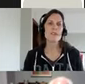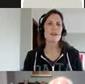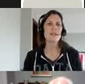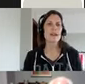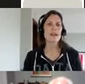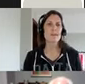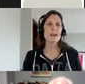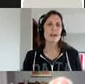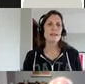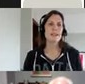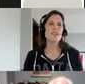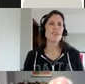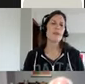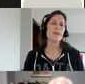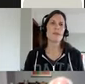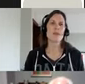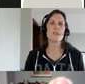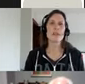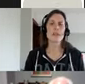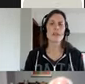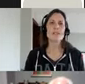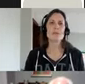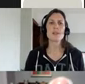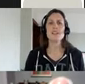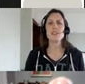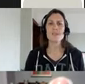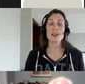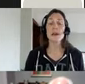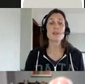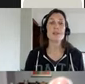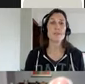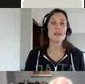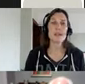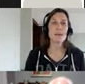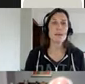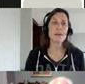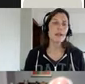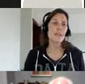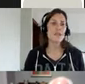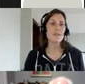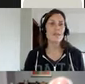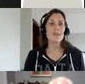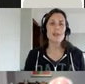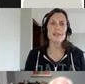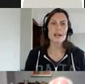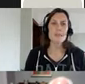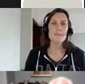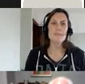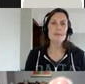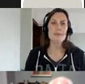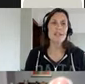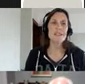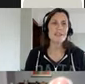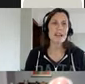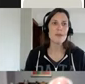Geological Survey at the time, and Dan Strebe, who's one of the principal engineers on our maps team at Tableau. They're two of my favorite